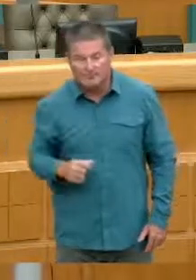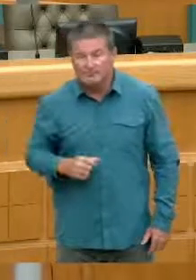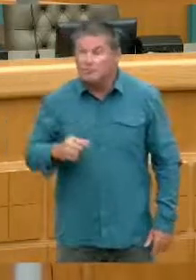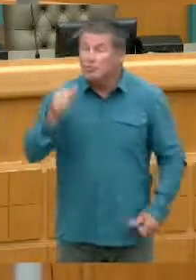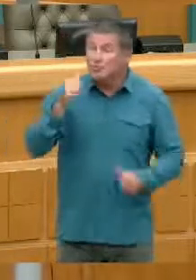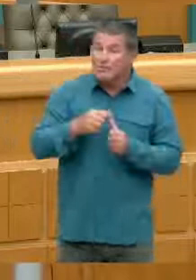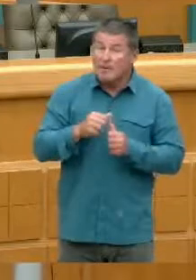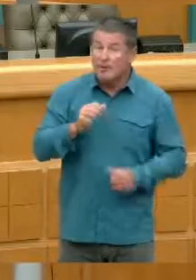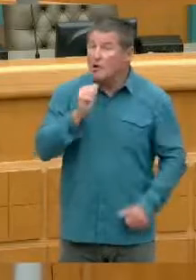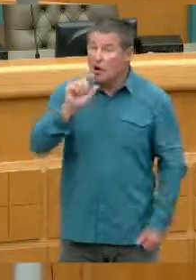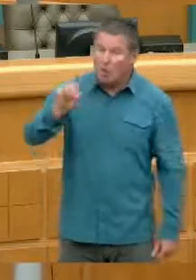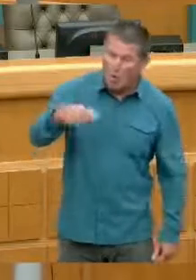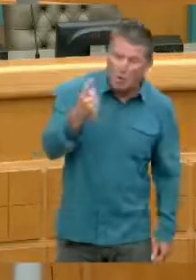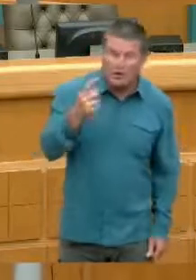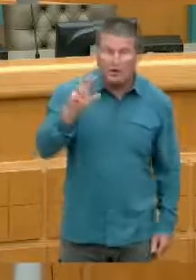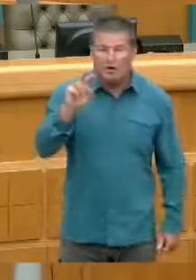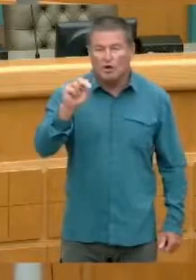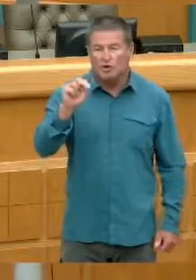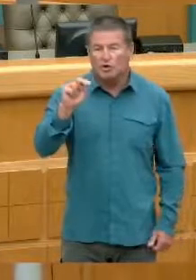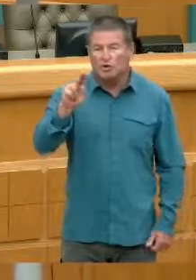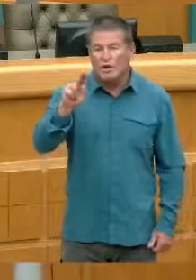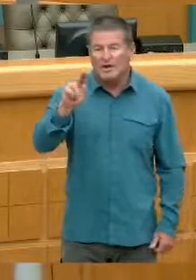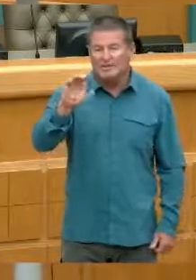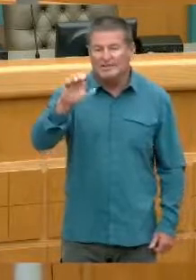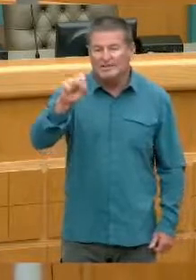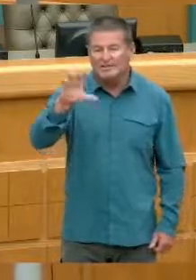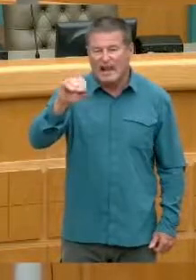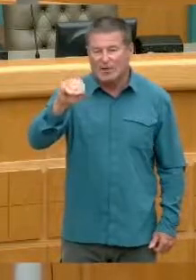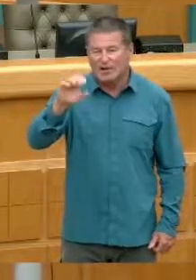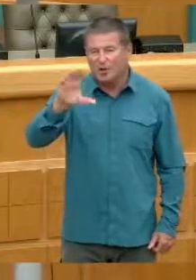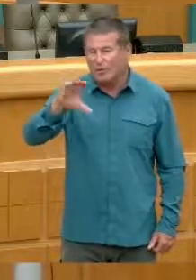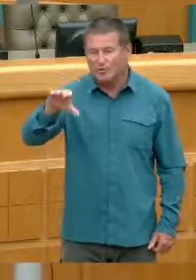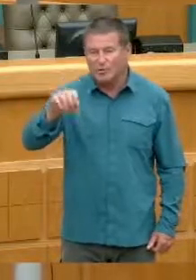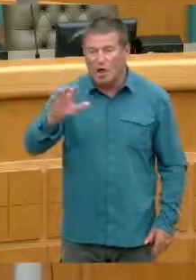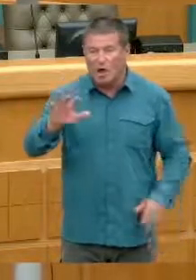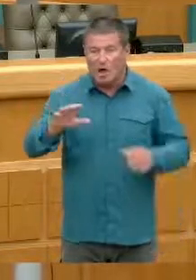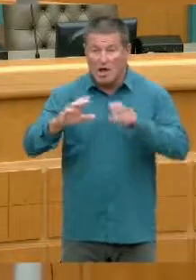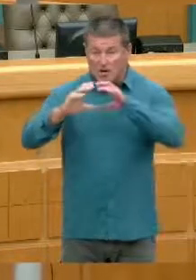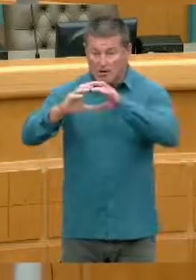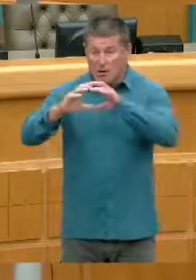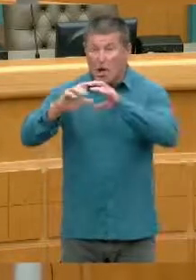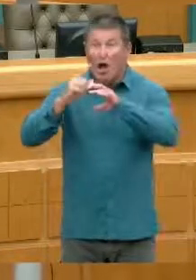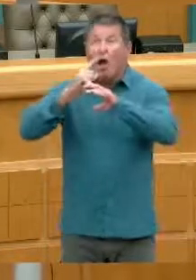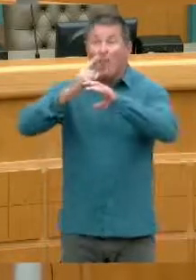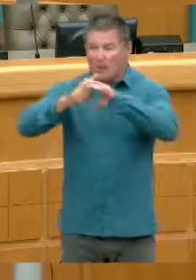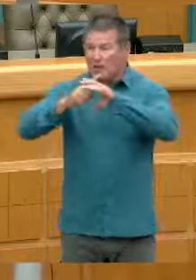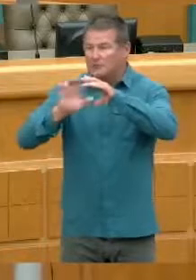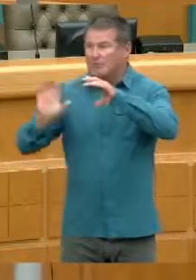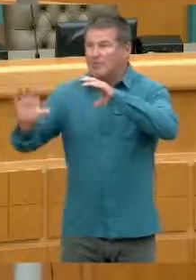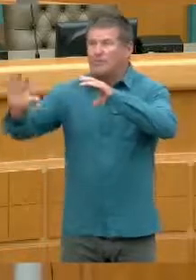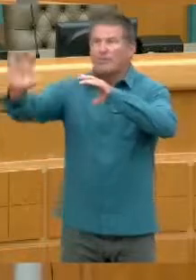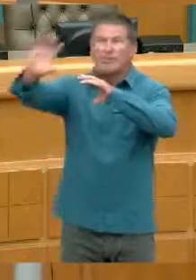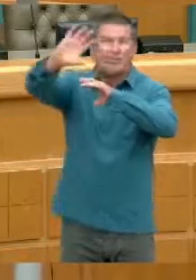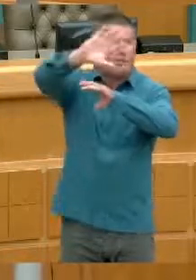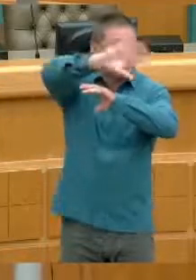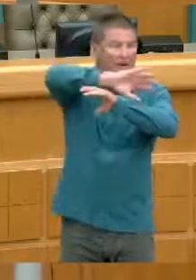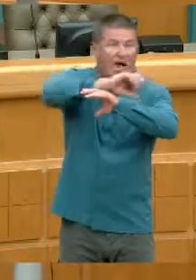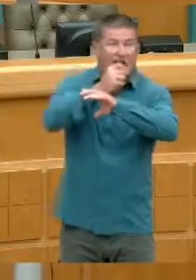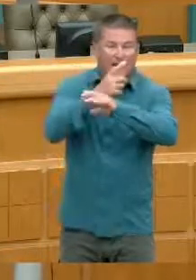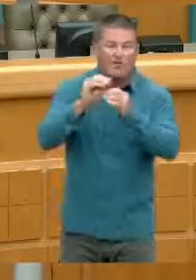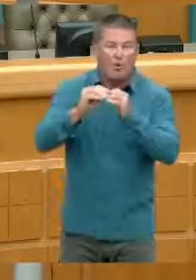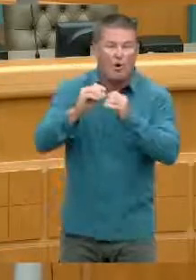coastal bend, not just Nueces County, not just Corpus Christi. I think that's important to emphasize, so our numbers are generally based on the coastal